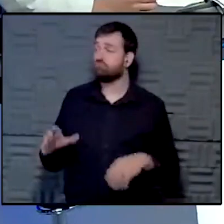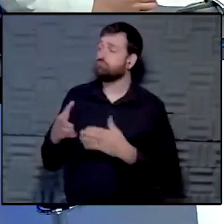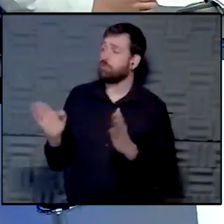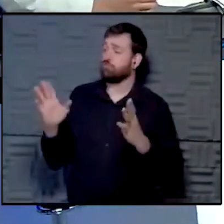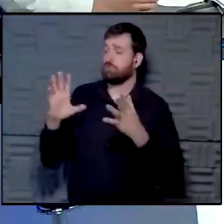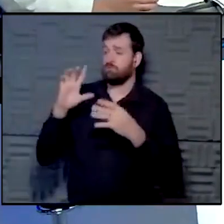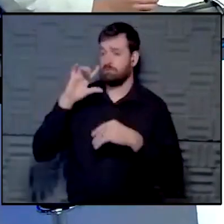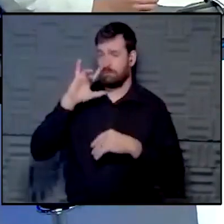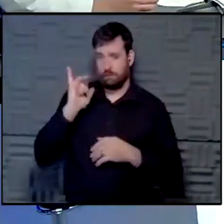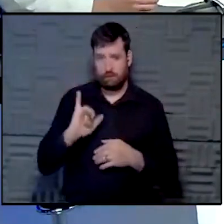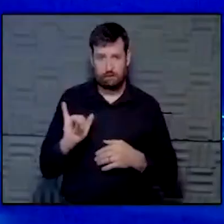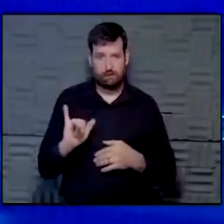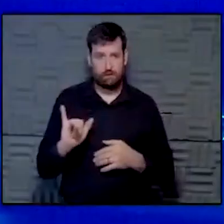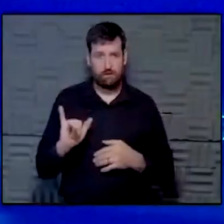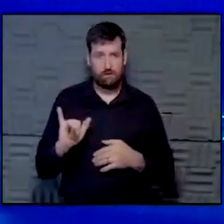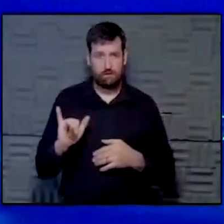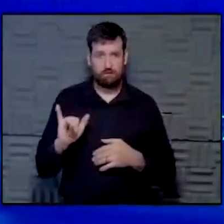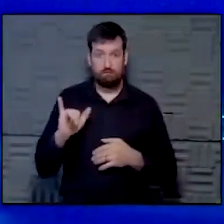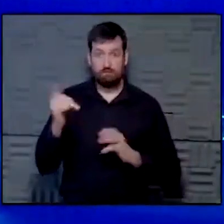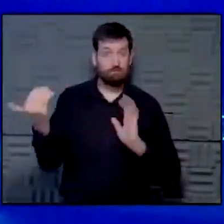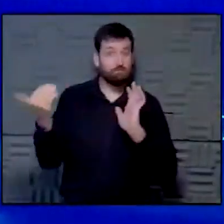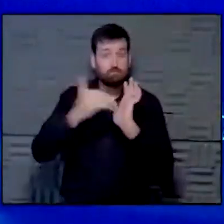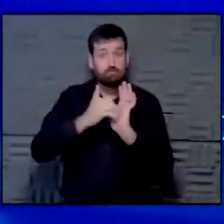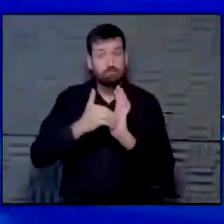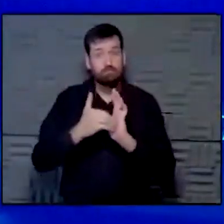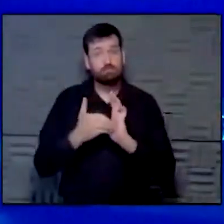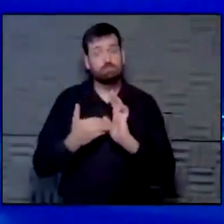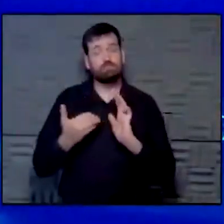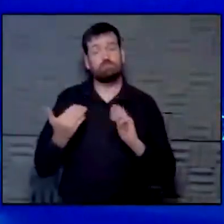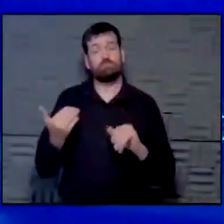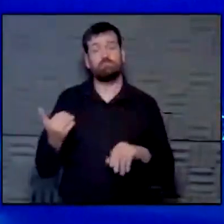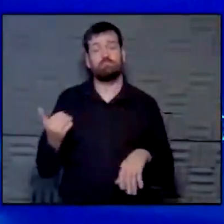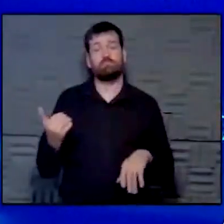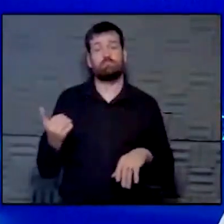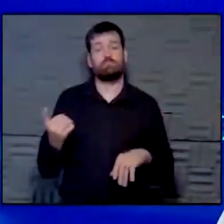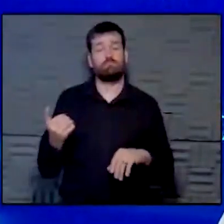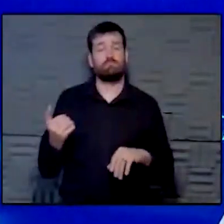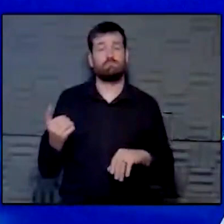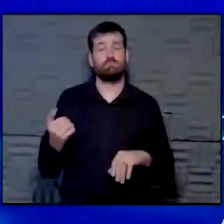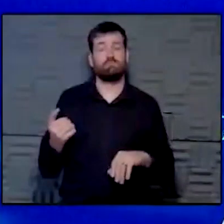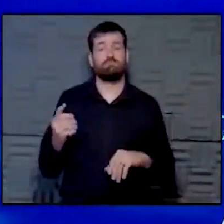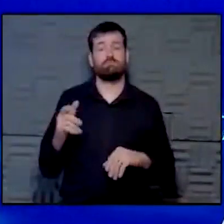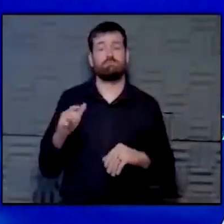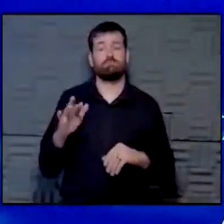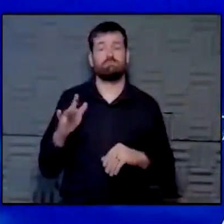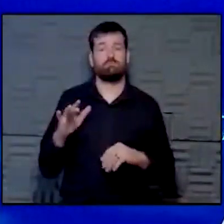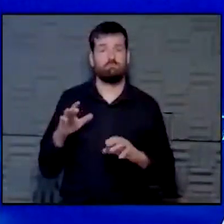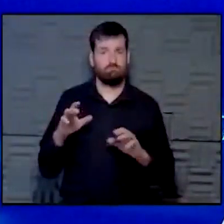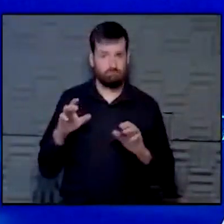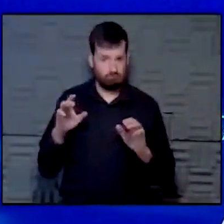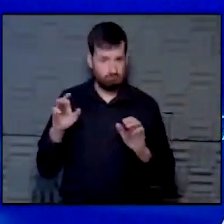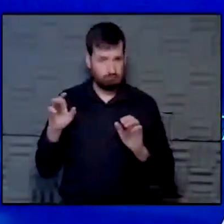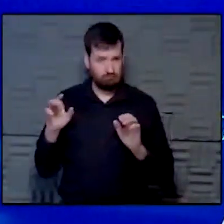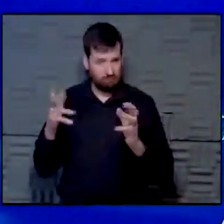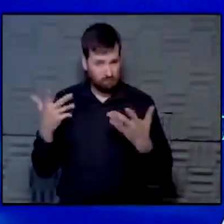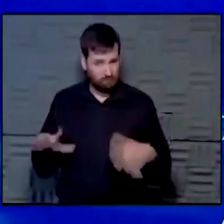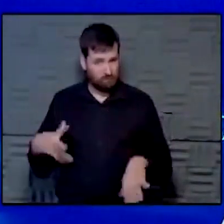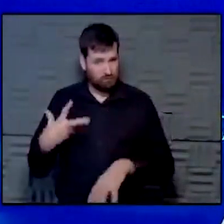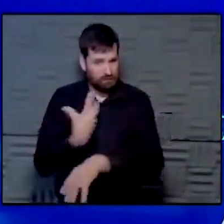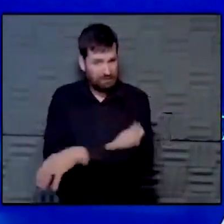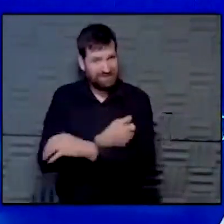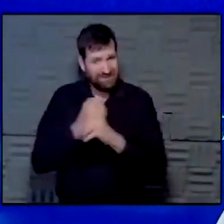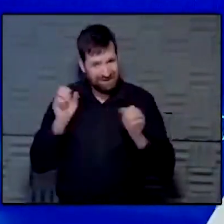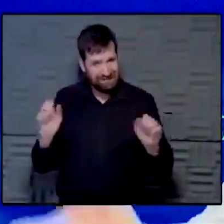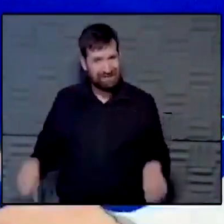sounds like, is that you may, again, as the evidence will tell you, you can be positive after getting the vaccine.